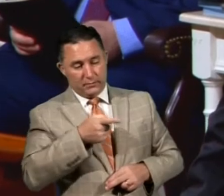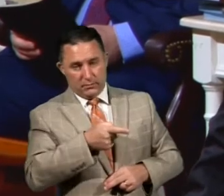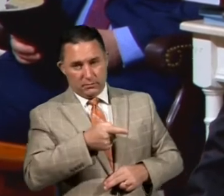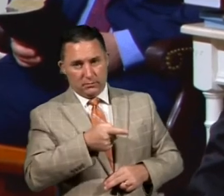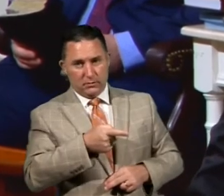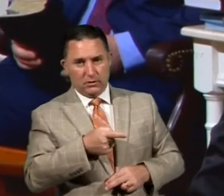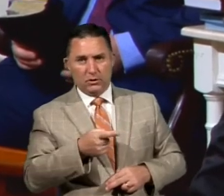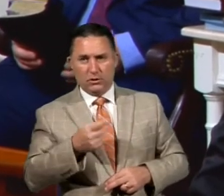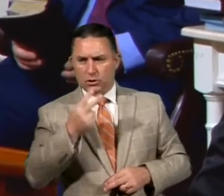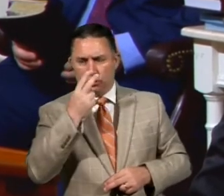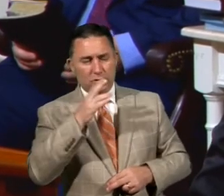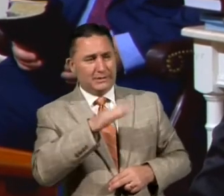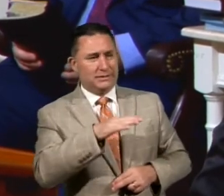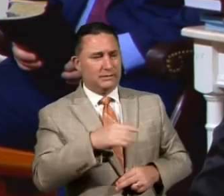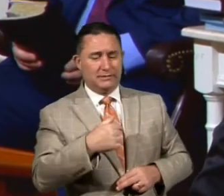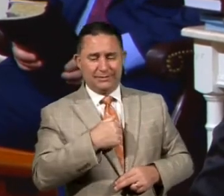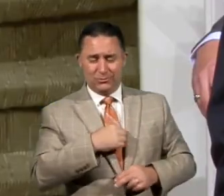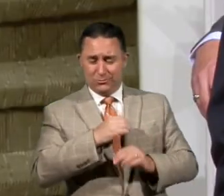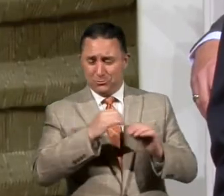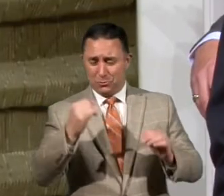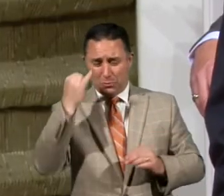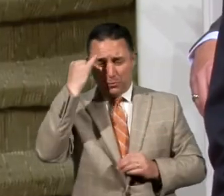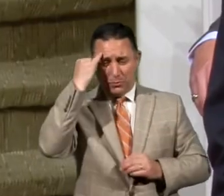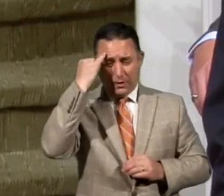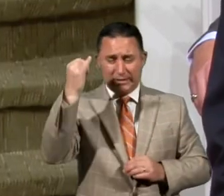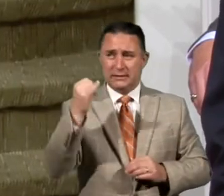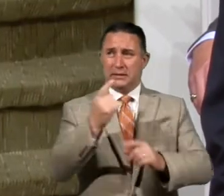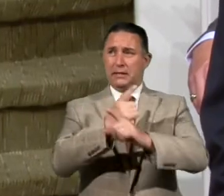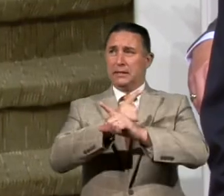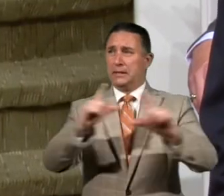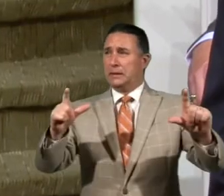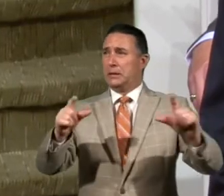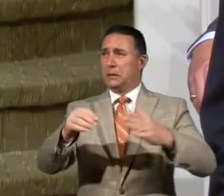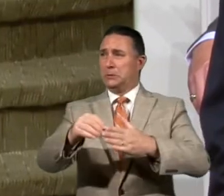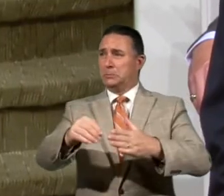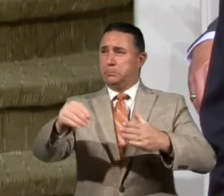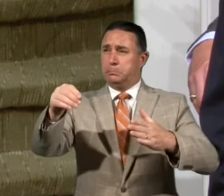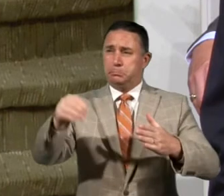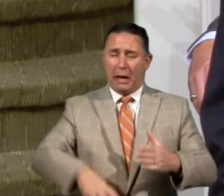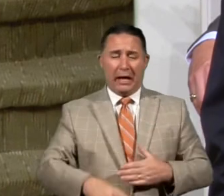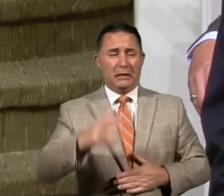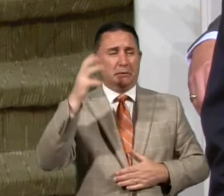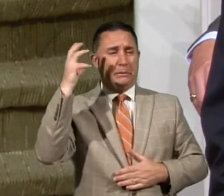And she looked at me and she said, I had no idea liberty was so expensive.